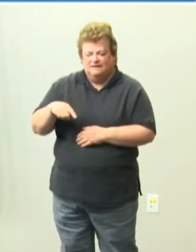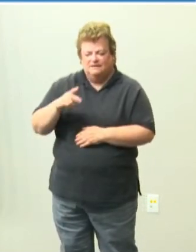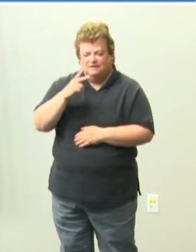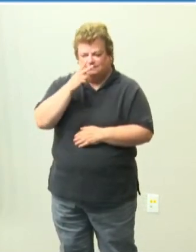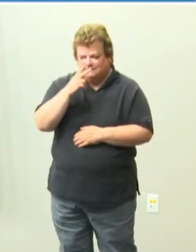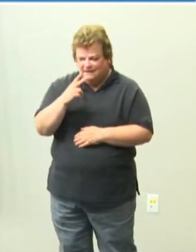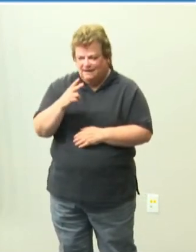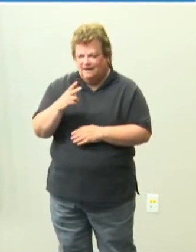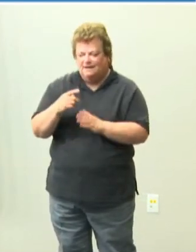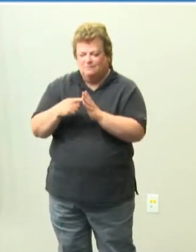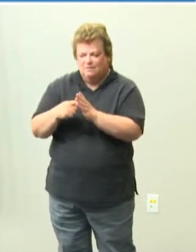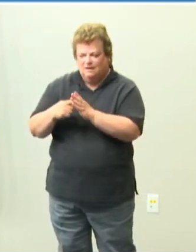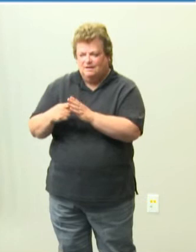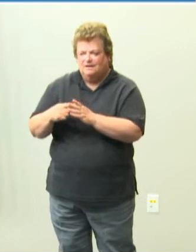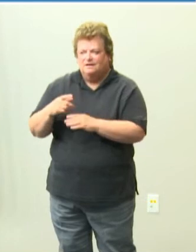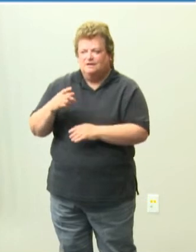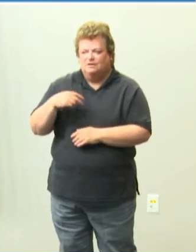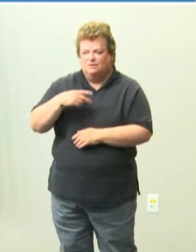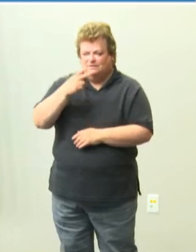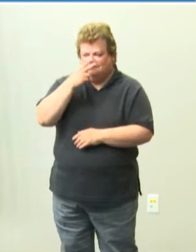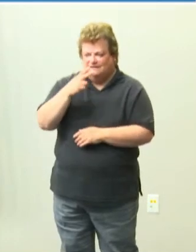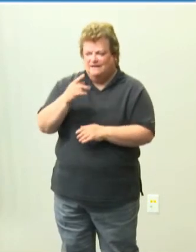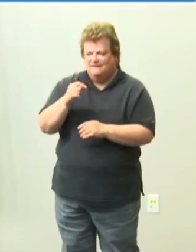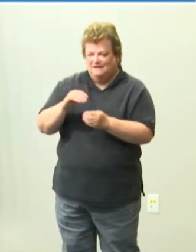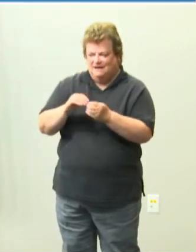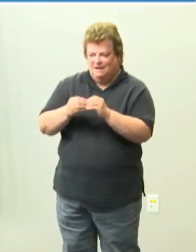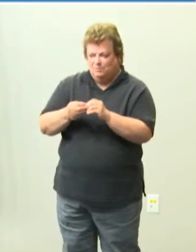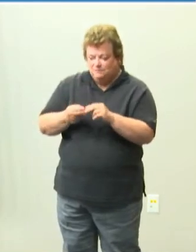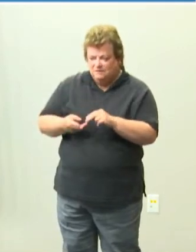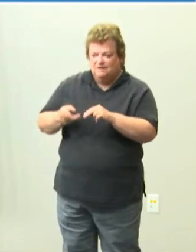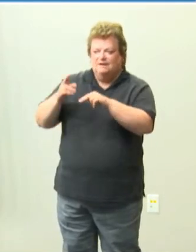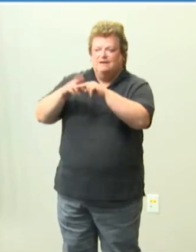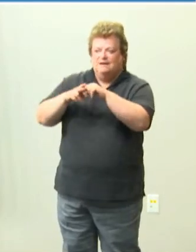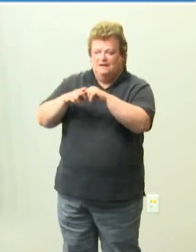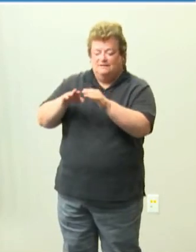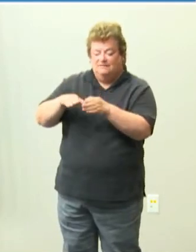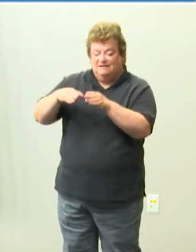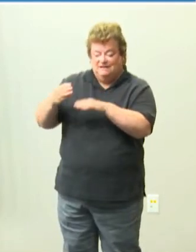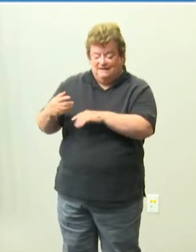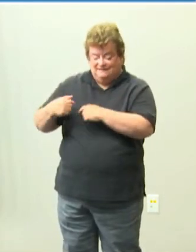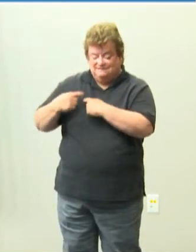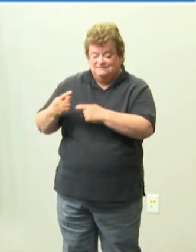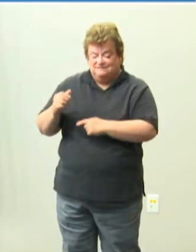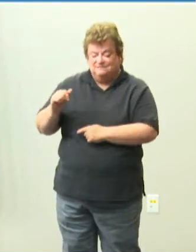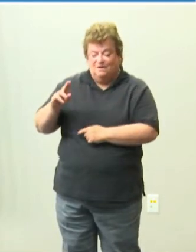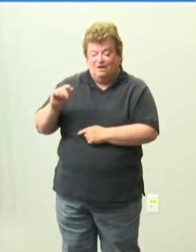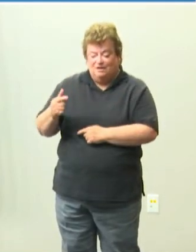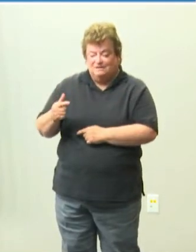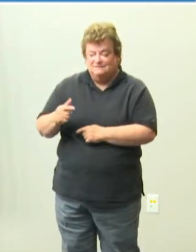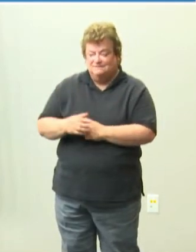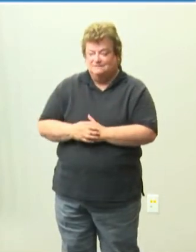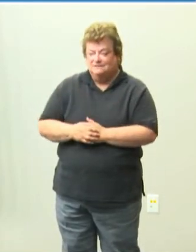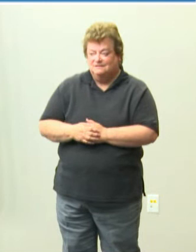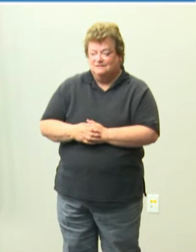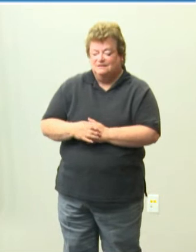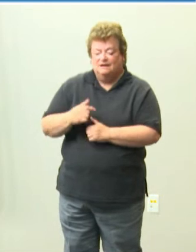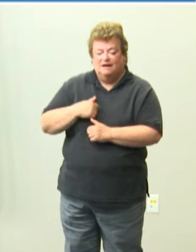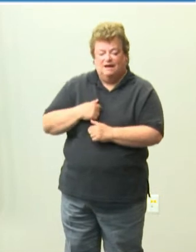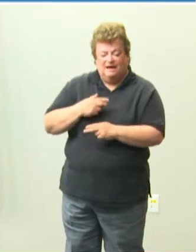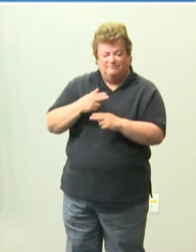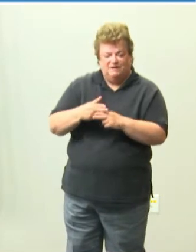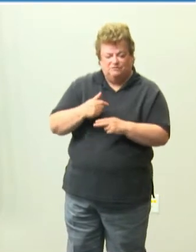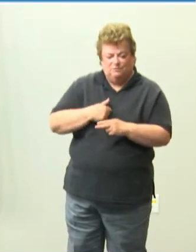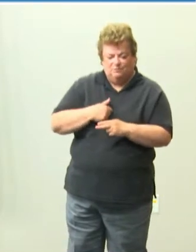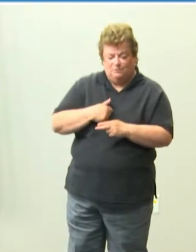preventable. Sadly, we've seen a sharp increase in COVID-19 deaths in August as well. I mentioned we've